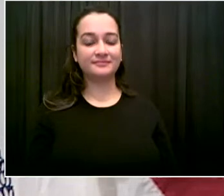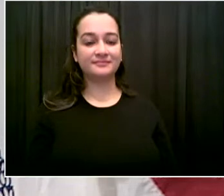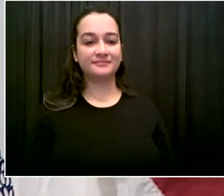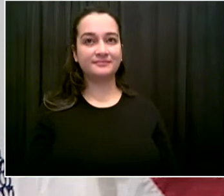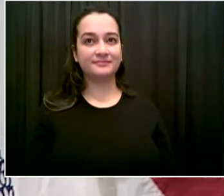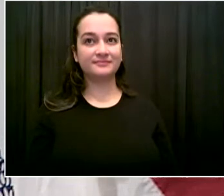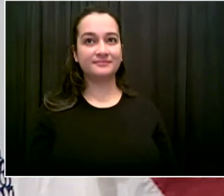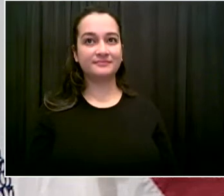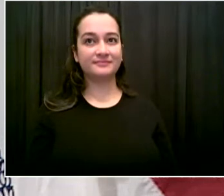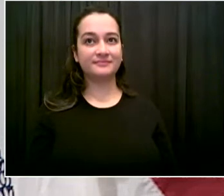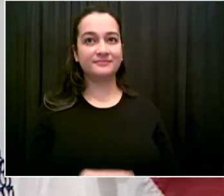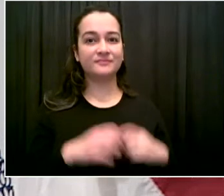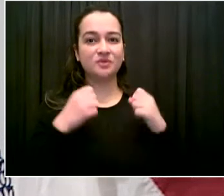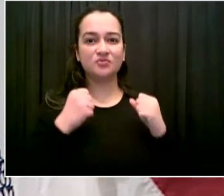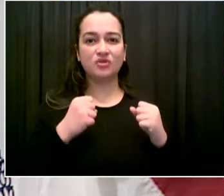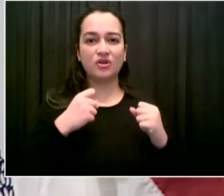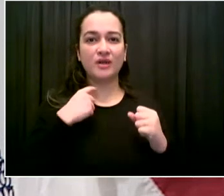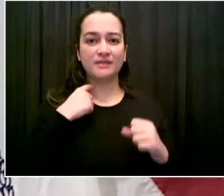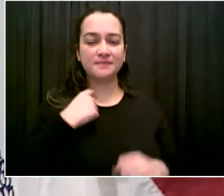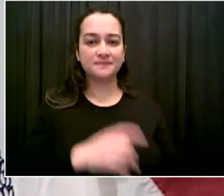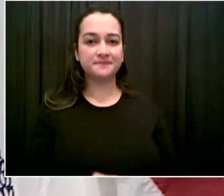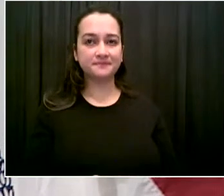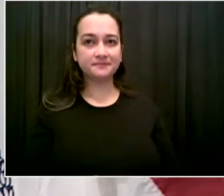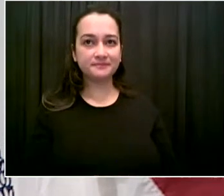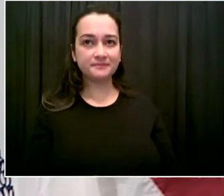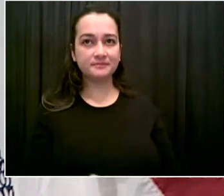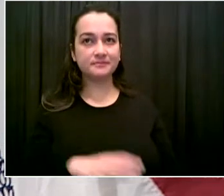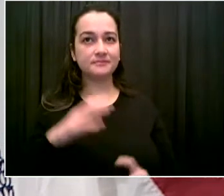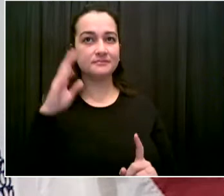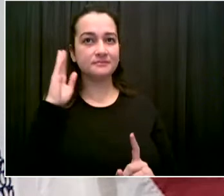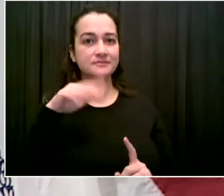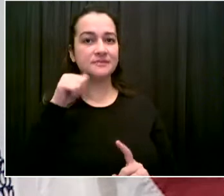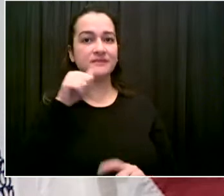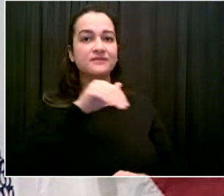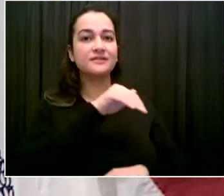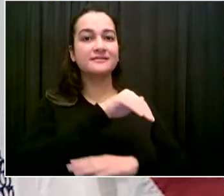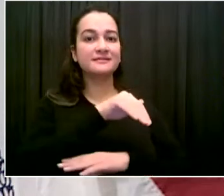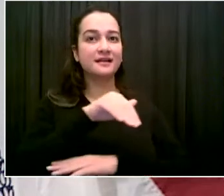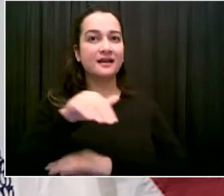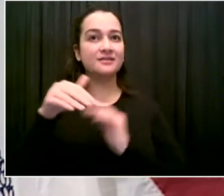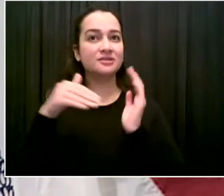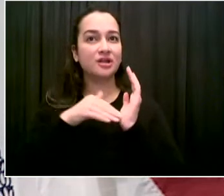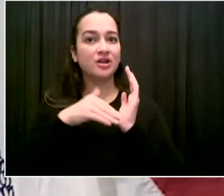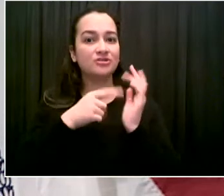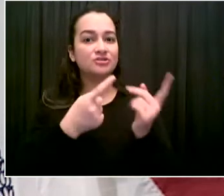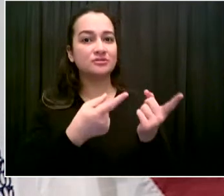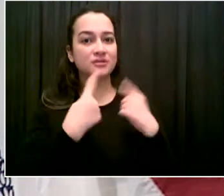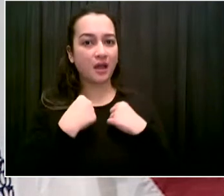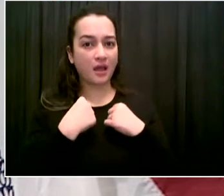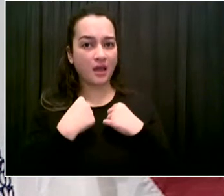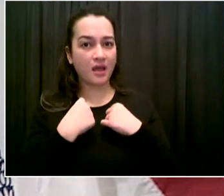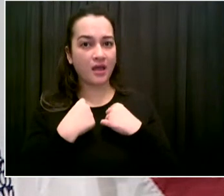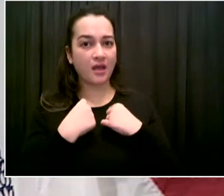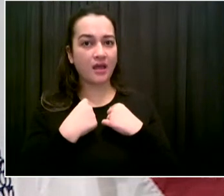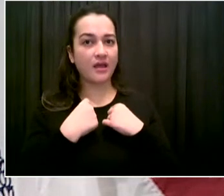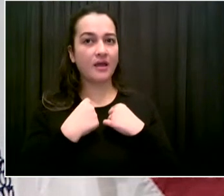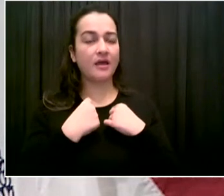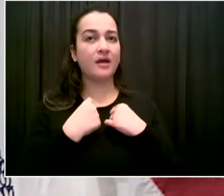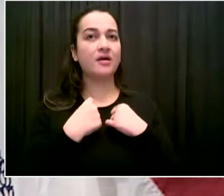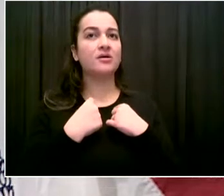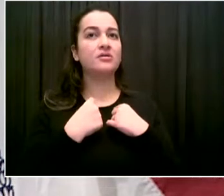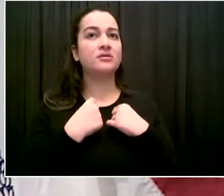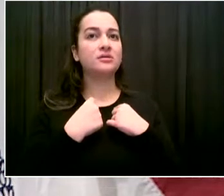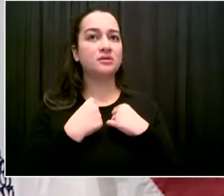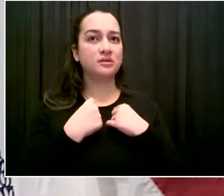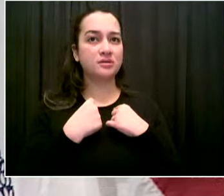doctors came to talk about the virus and other stuff. And there is a medication called ivermectin is getting